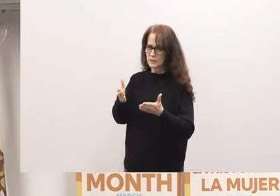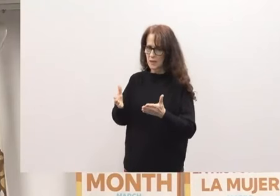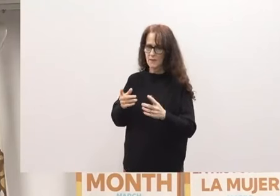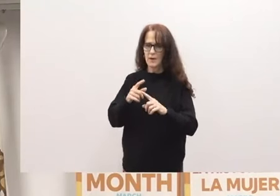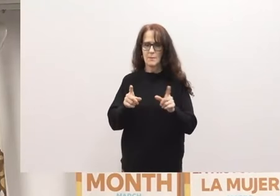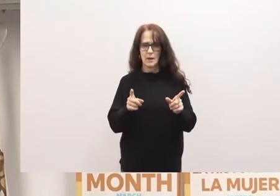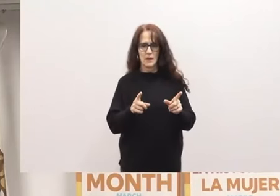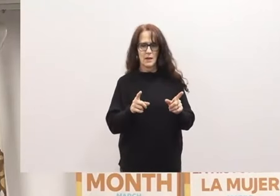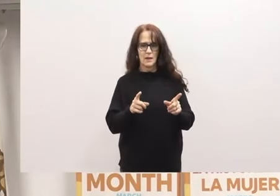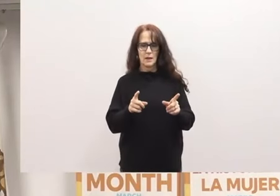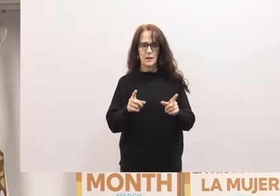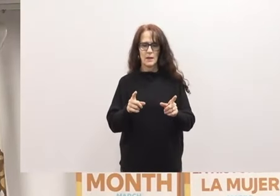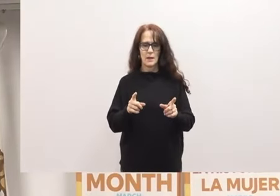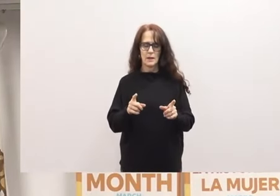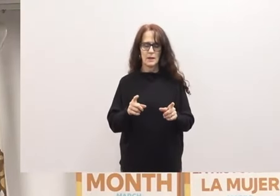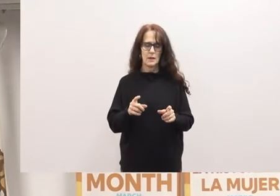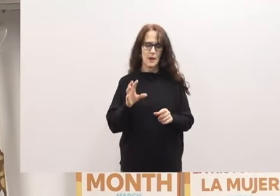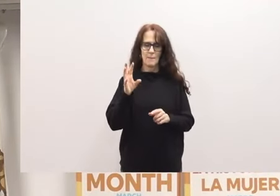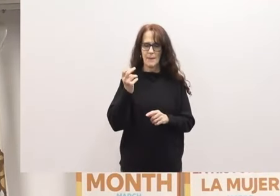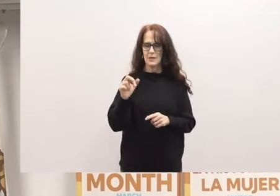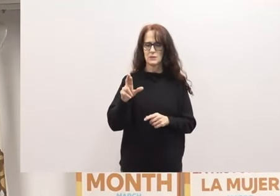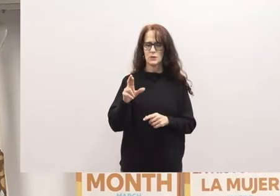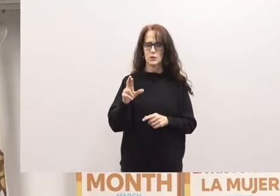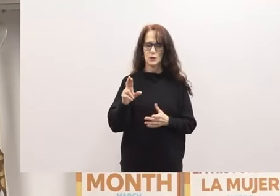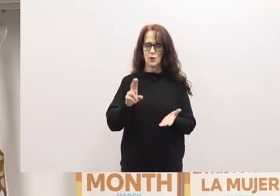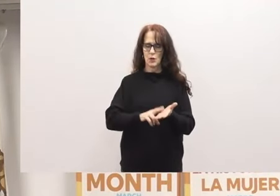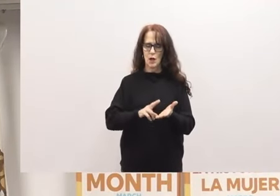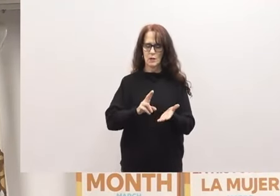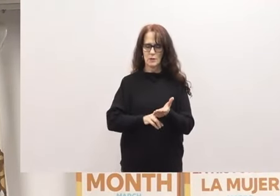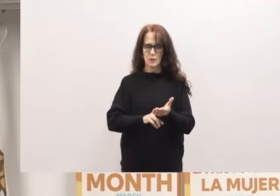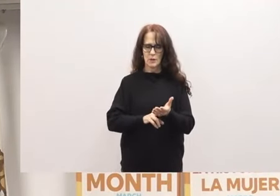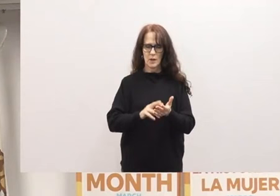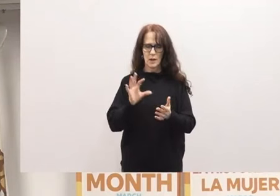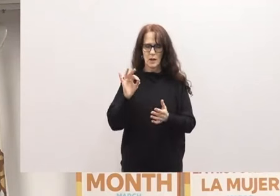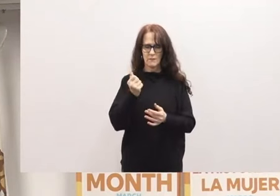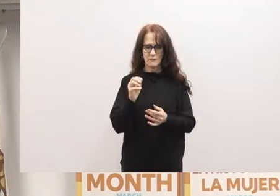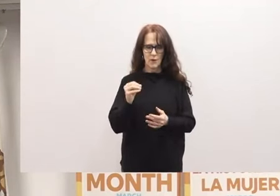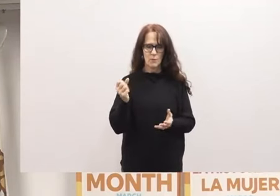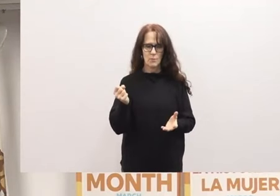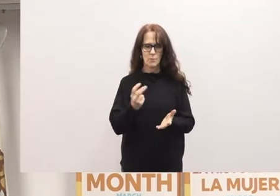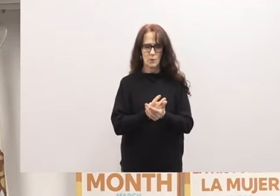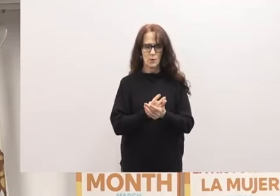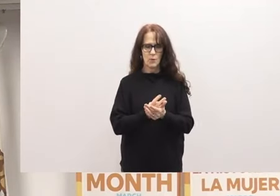is would be a master contract with TerraPhase. This is a firm that was approved as part of the bench for environmental